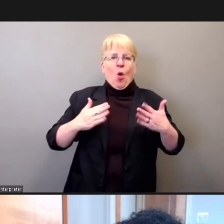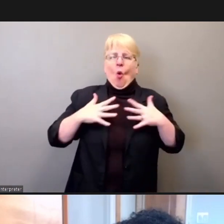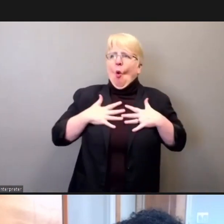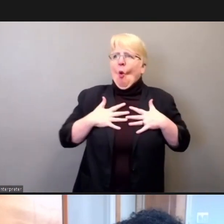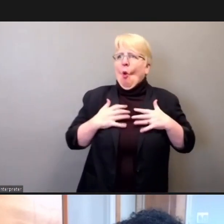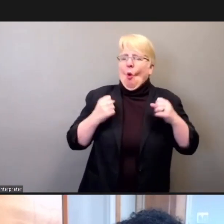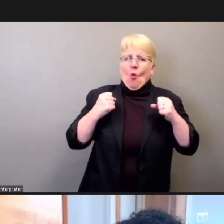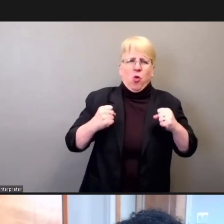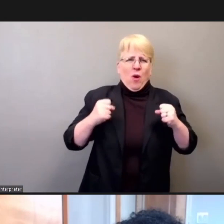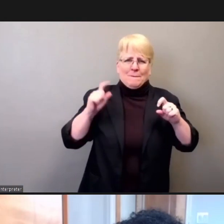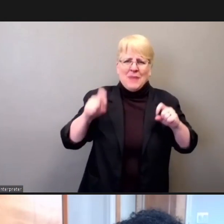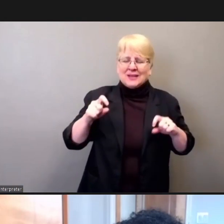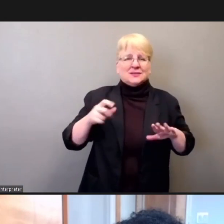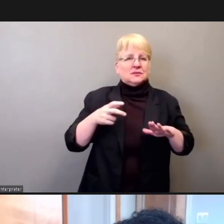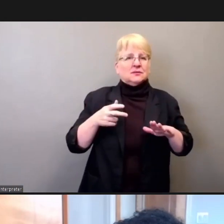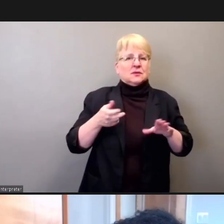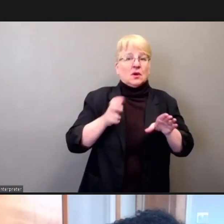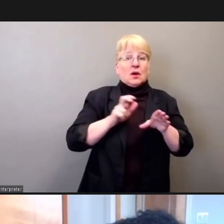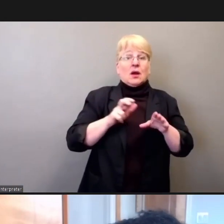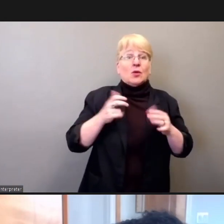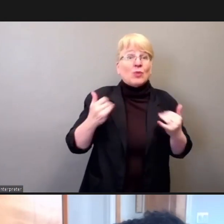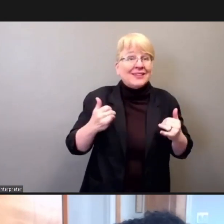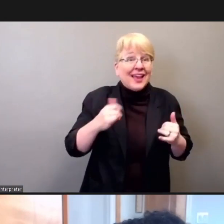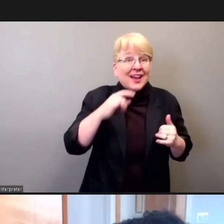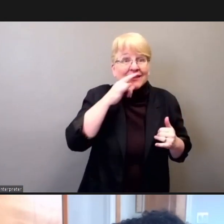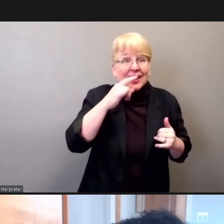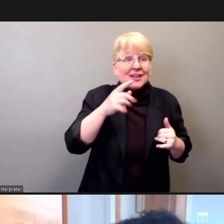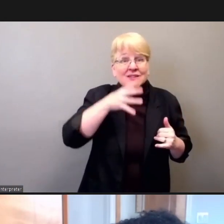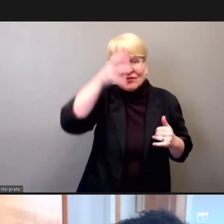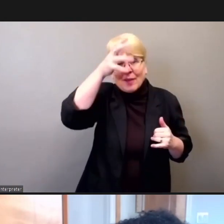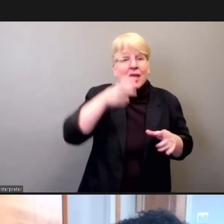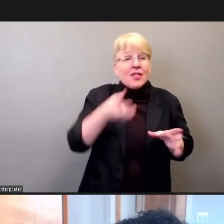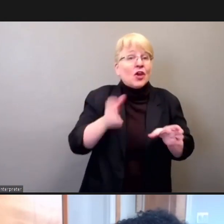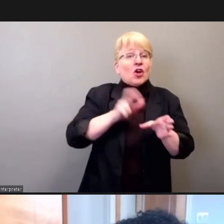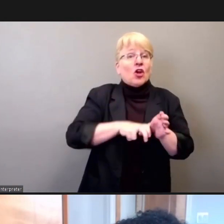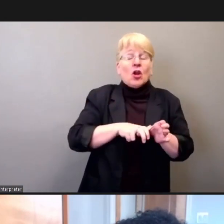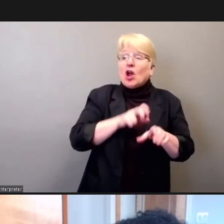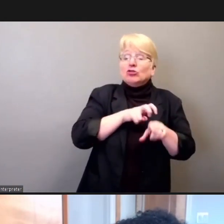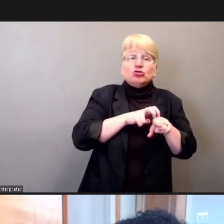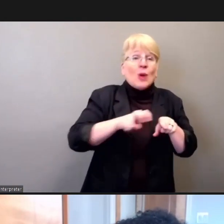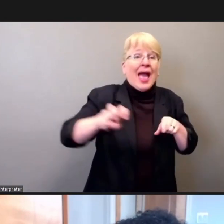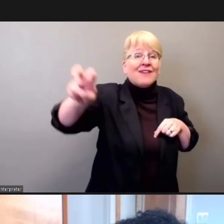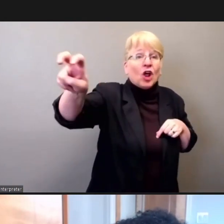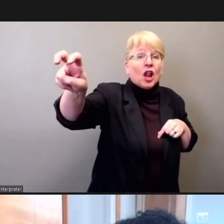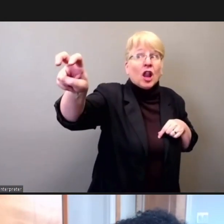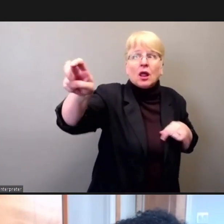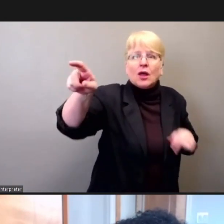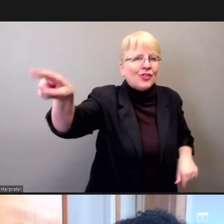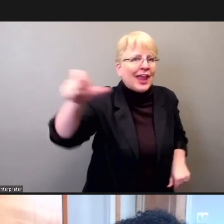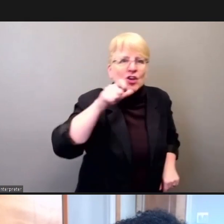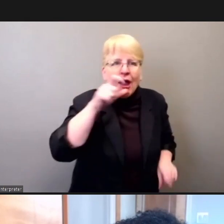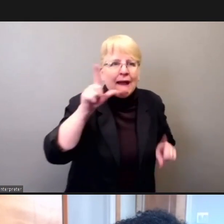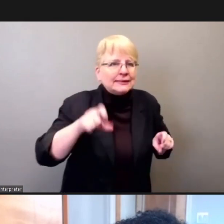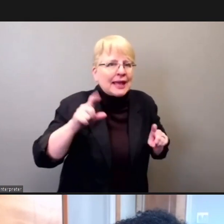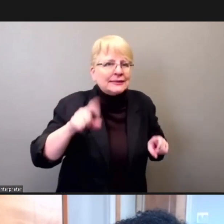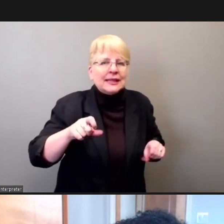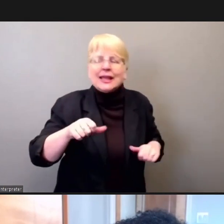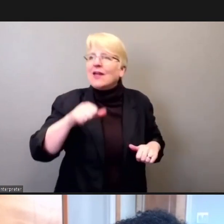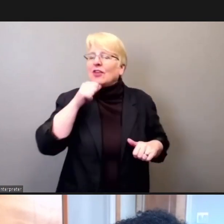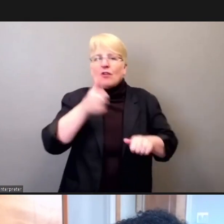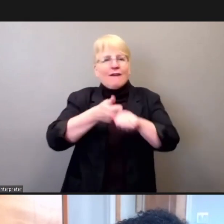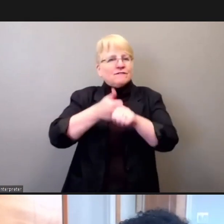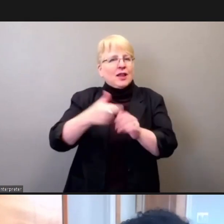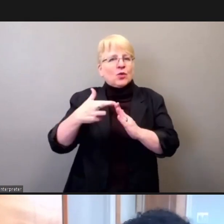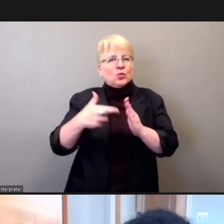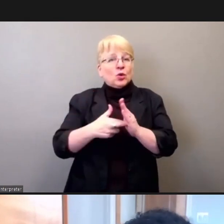like you had to travel. They're traveling. They aren't getting tested. There's not a surveillance protocol. There isn't data about that. They're going around